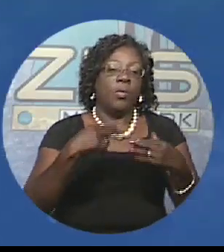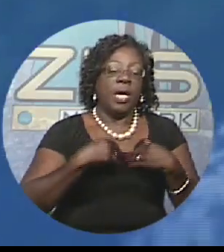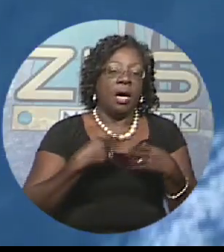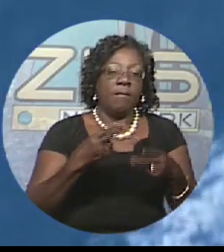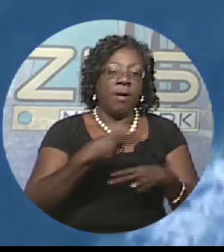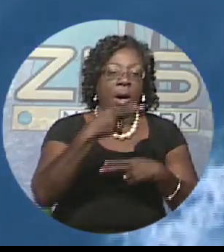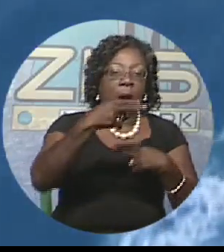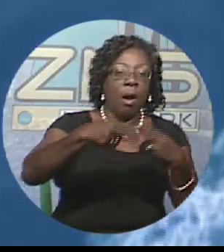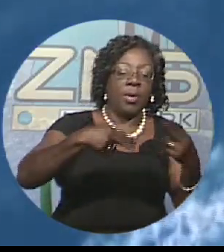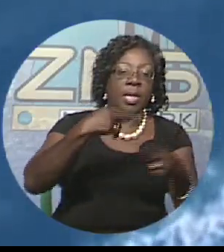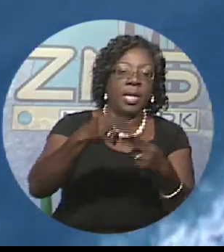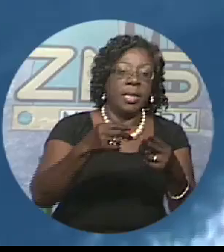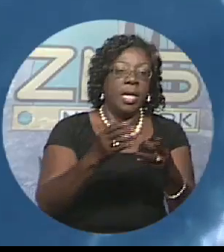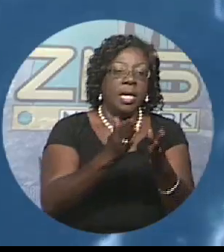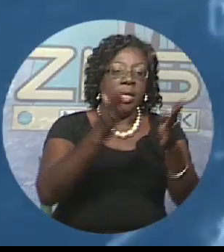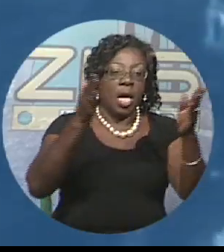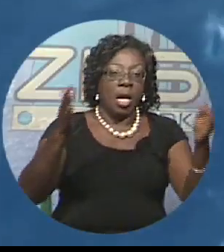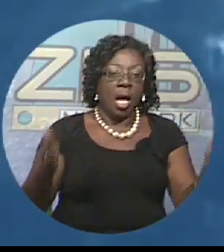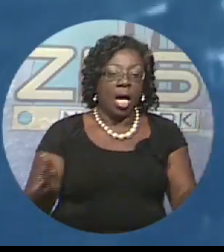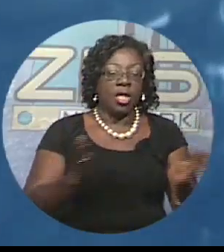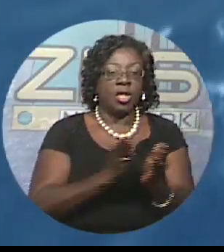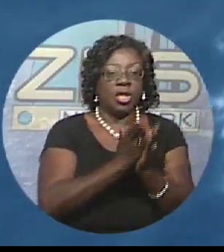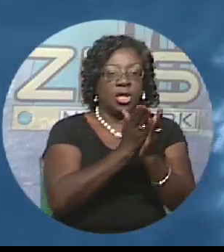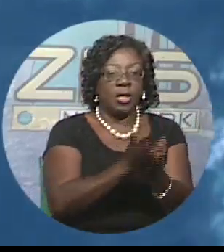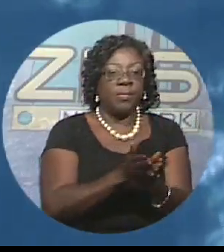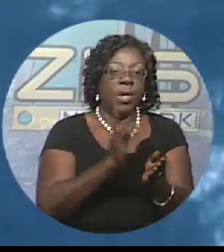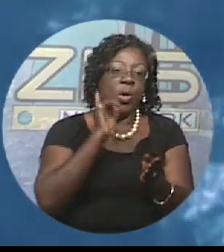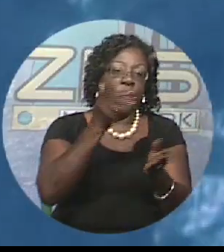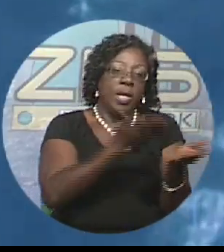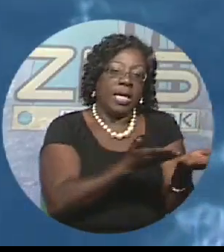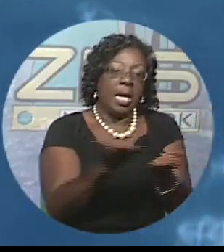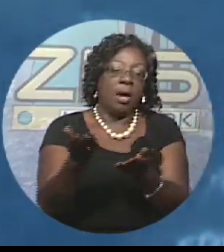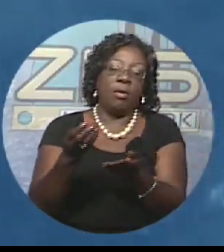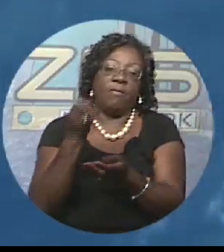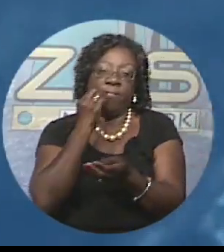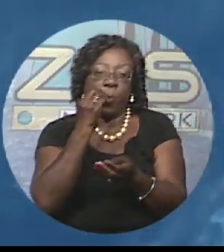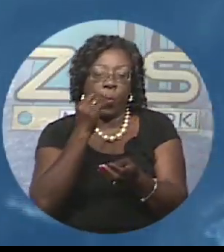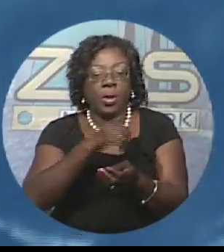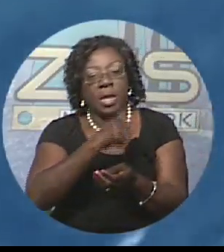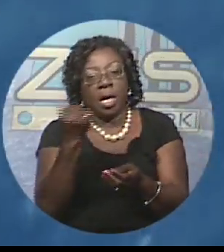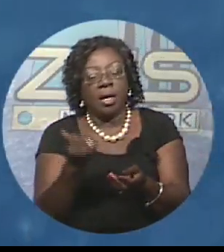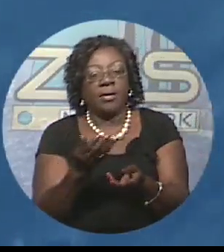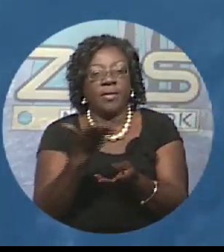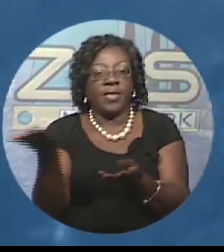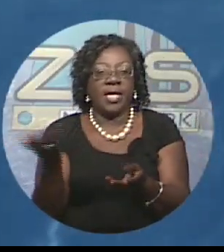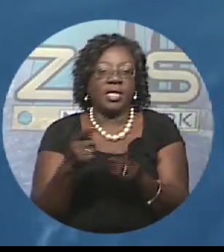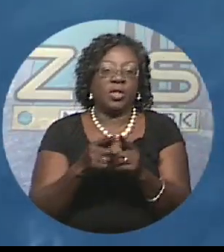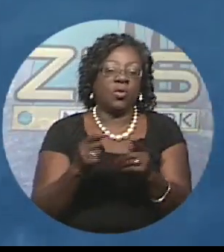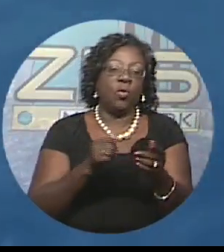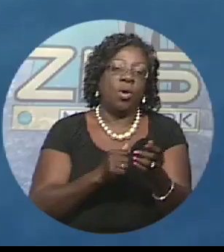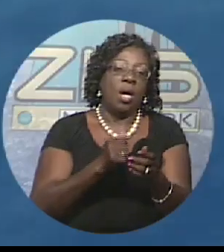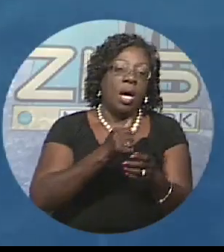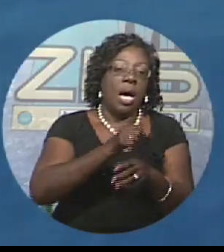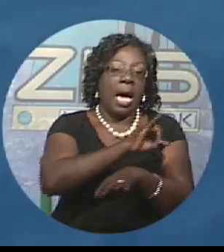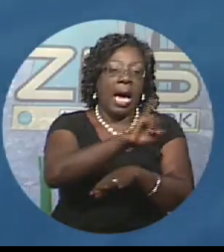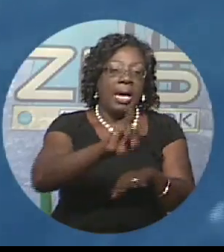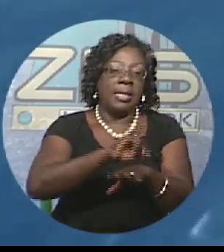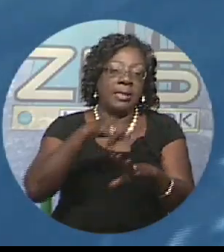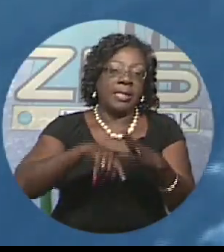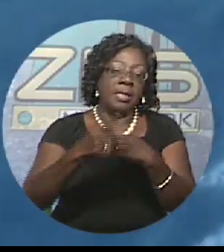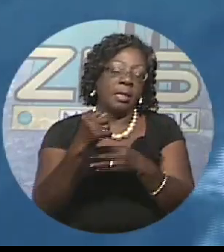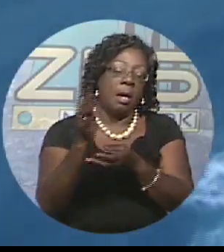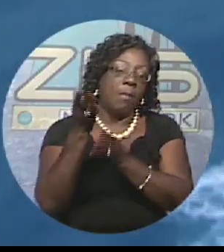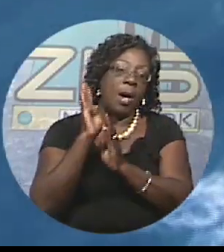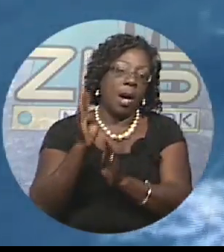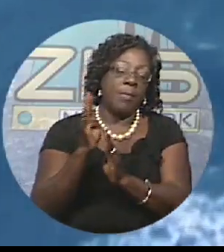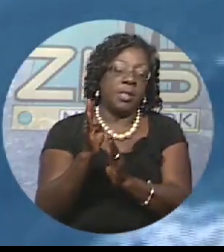modern RoRo 5612 can supply numerous locations nationwide. 12 crew members will be able to successfully fulfill any